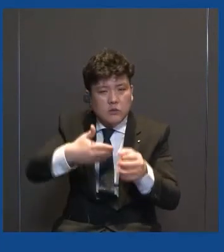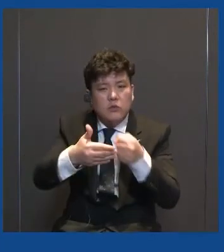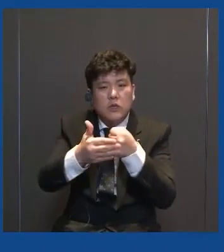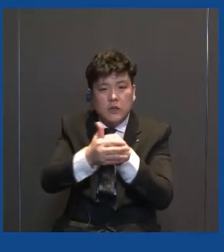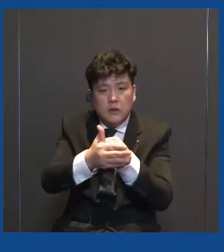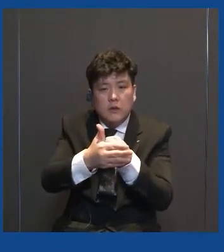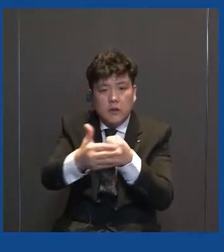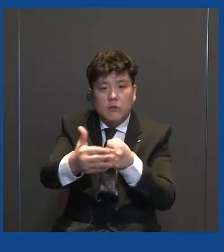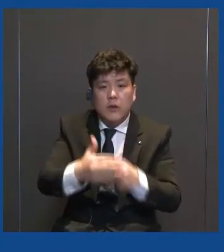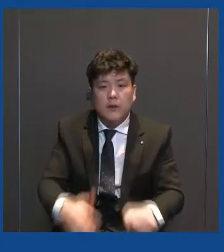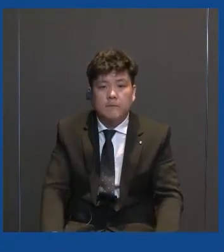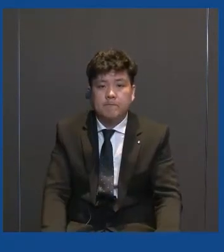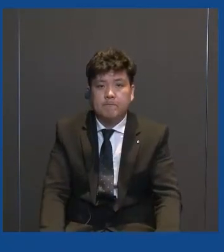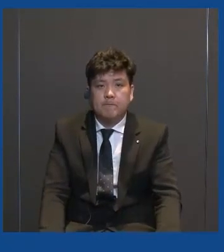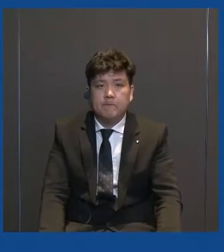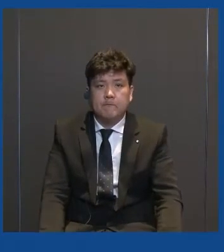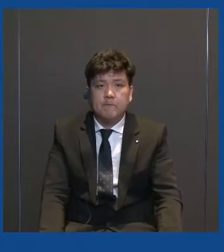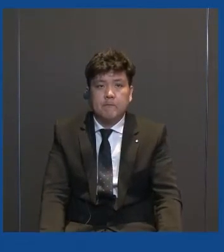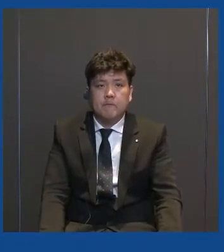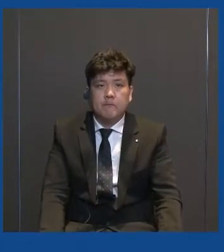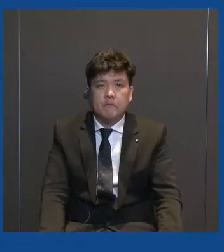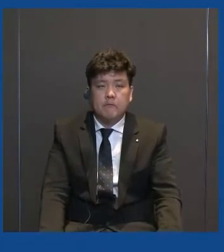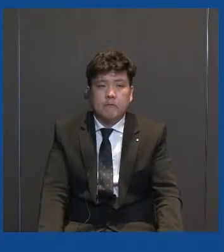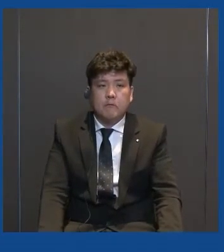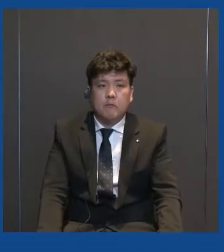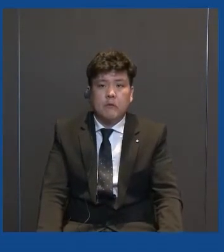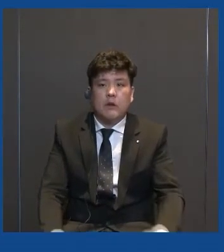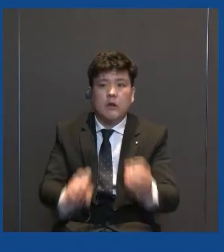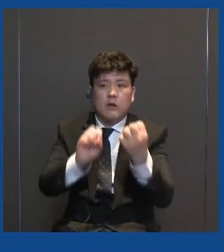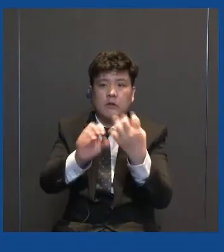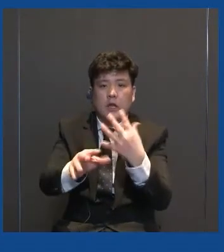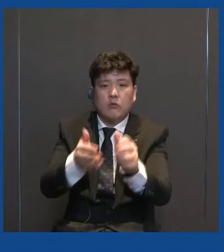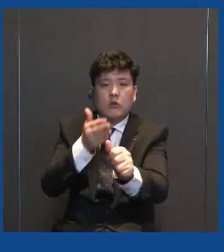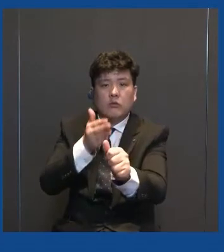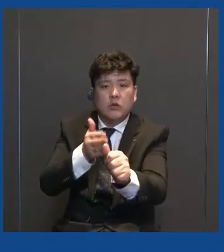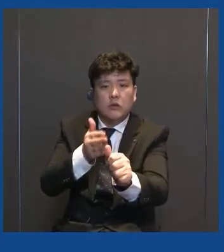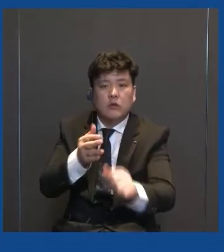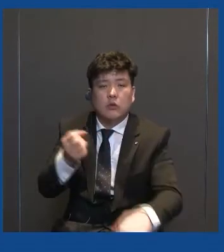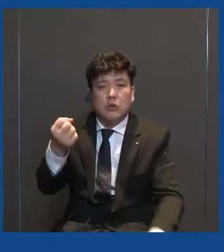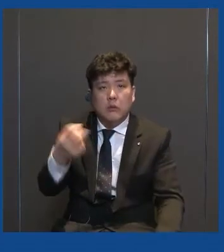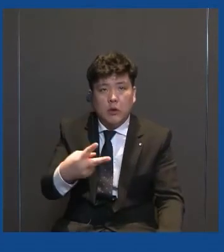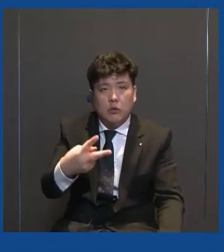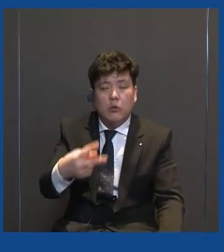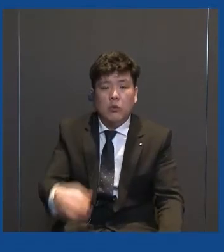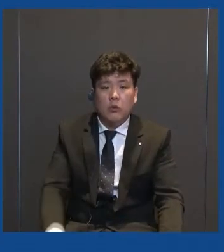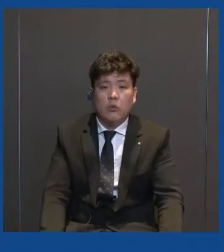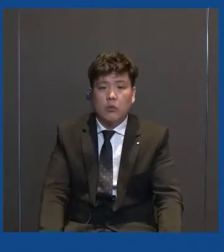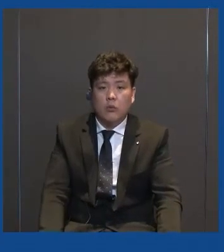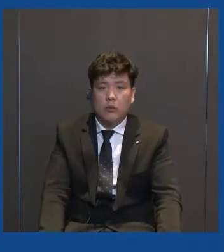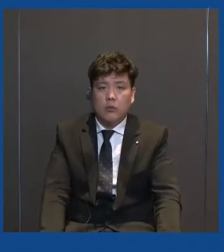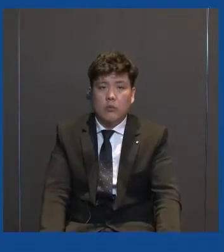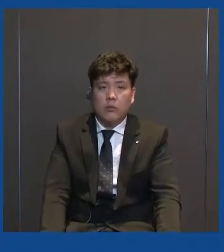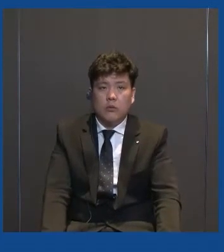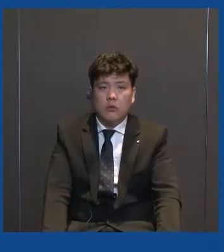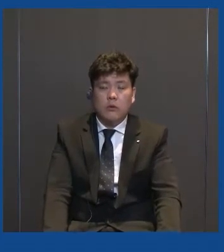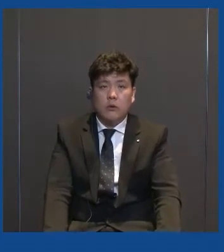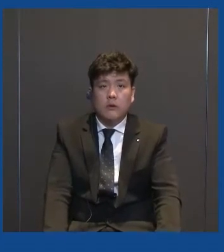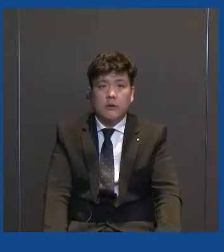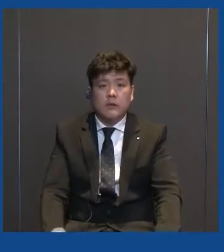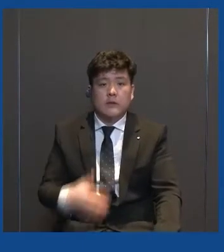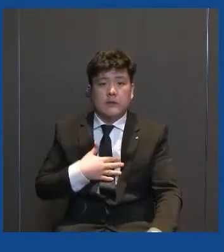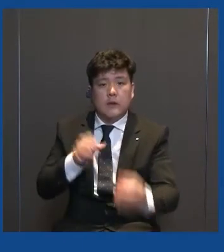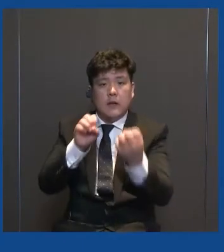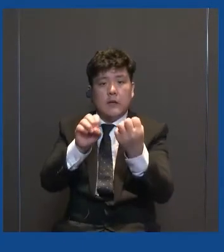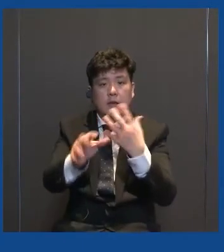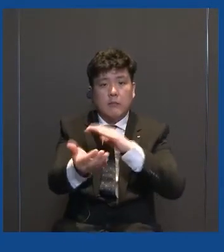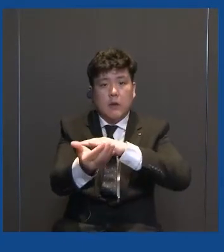and I think those presenters who are looking at this could just put the answers in the chatting room. There were also comments,